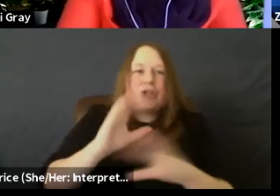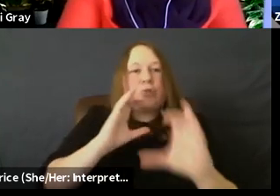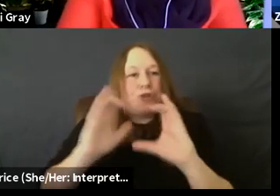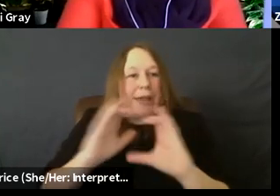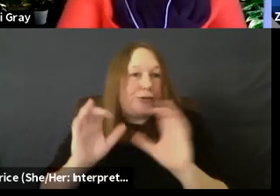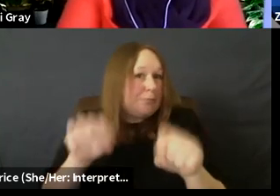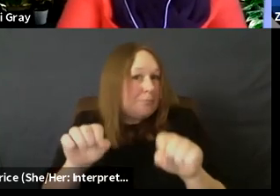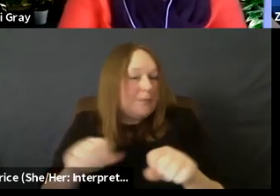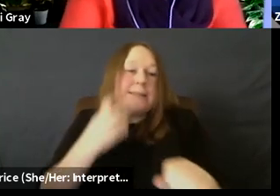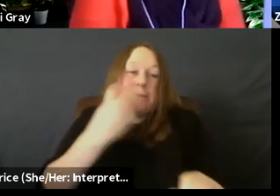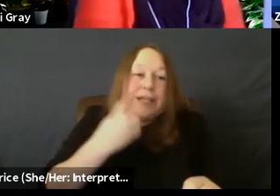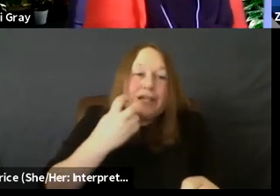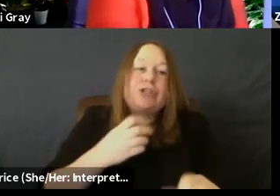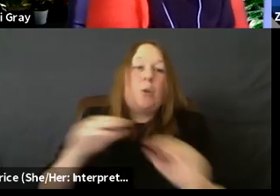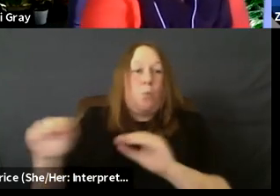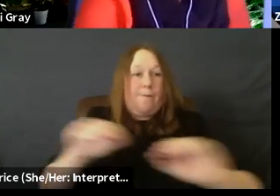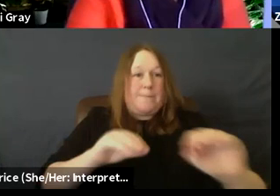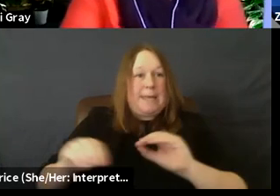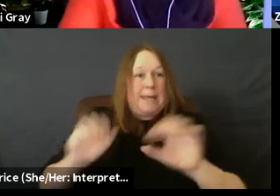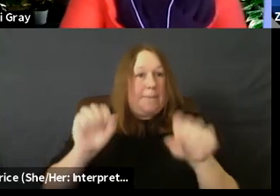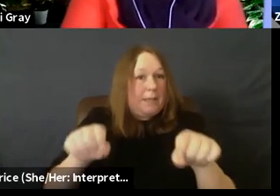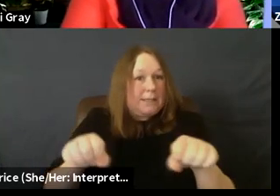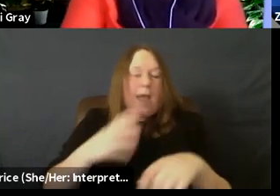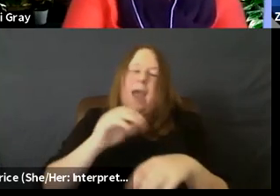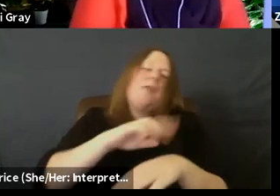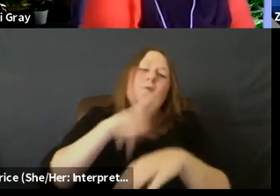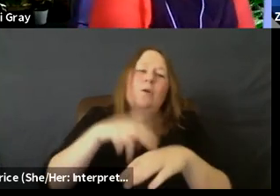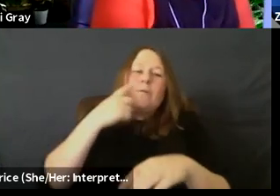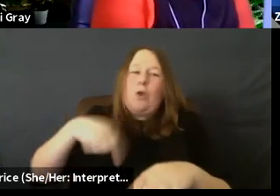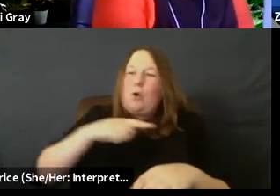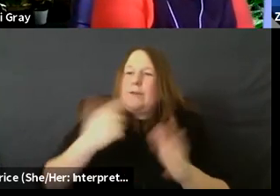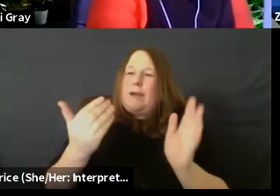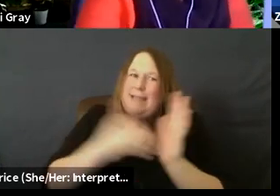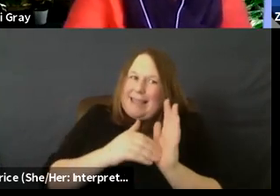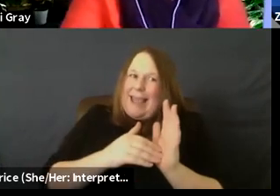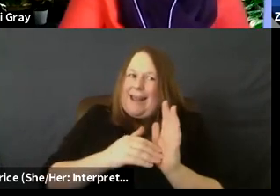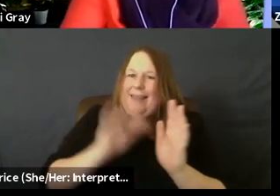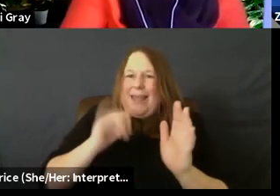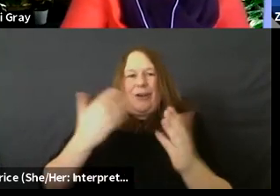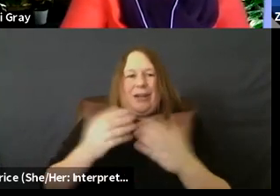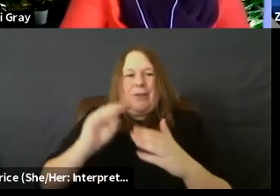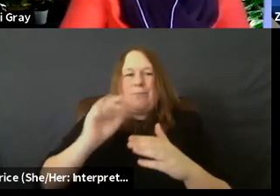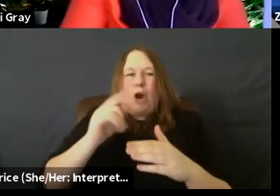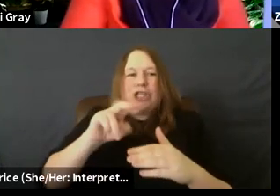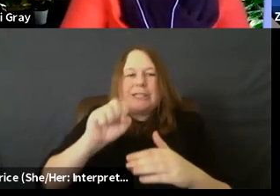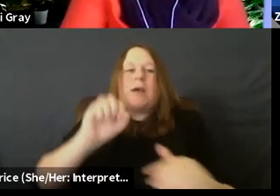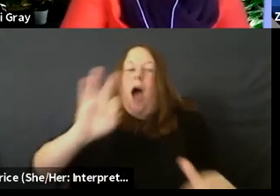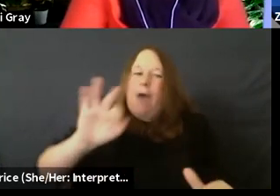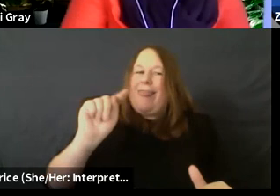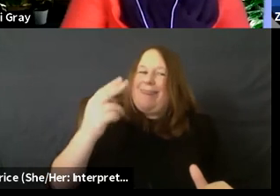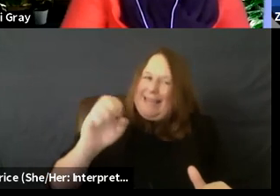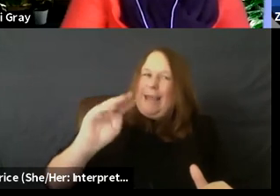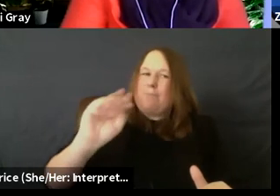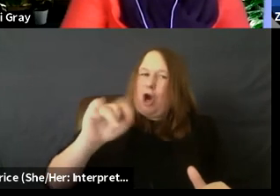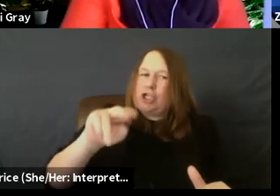communication, speech, and movement. And of course, for those of us, again, that are at the margins of the margins, for those of us